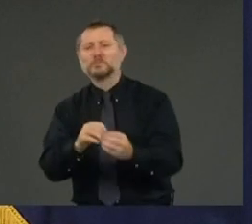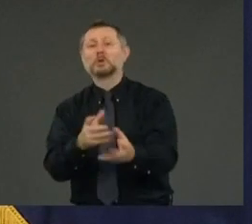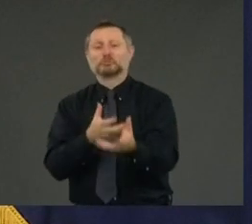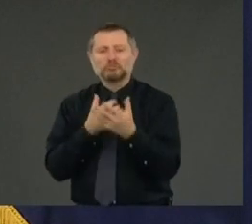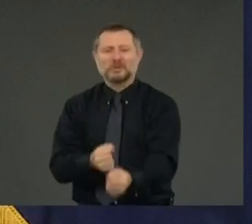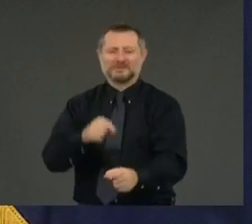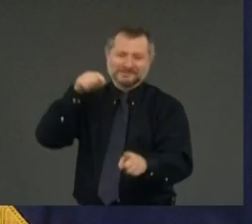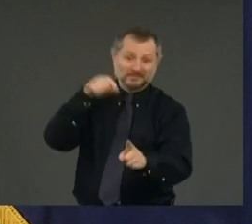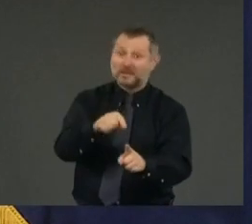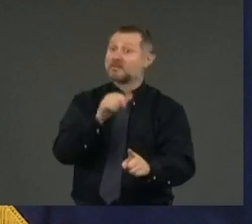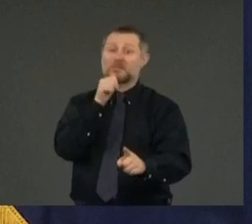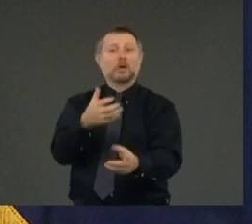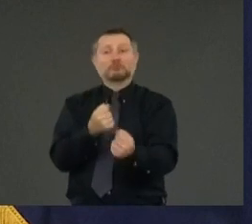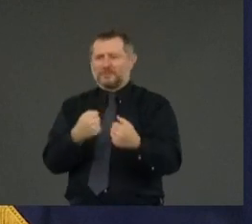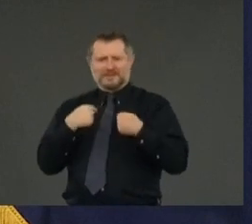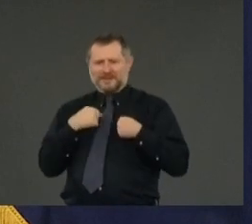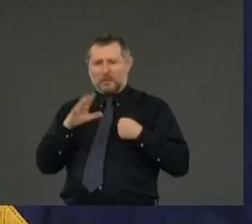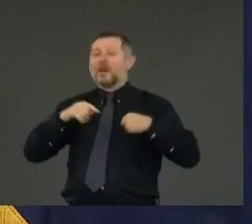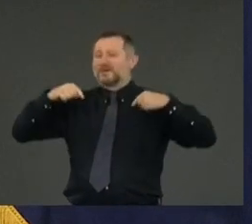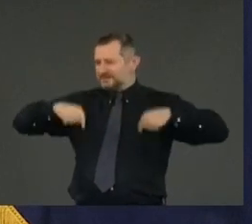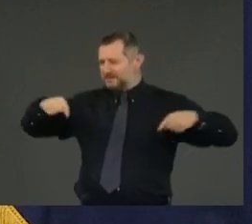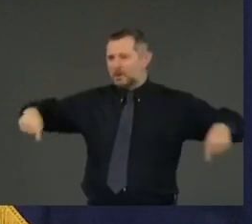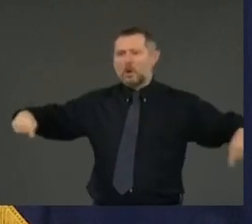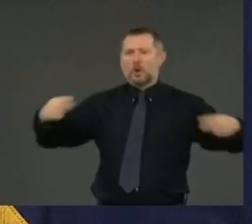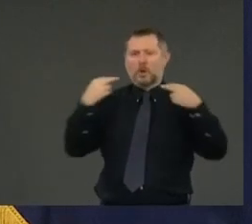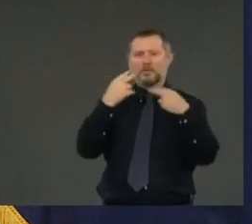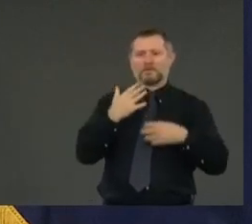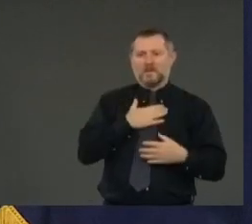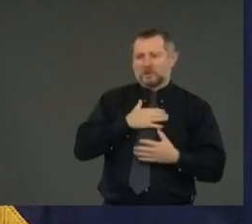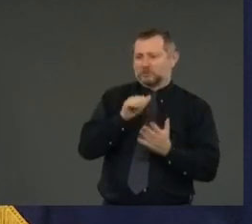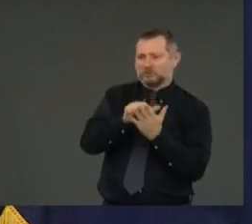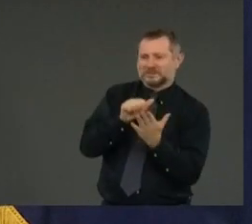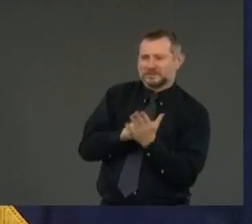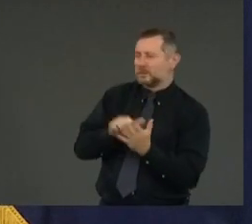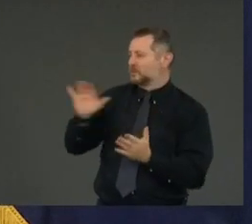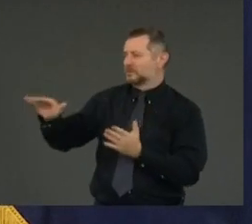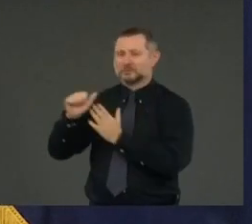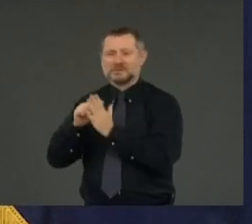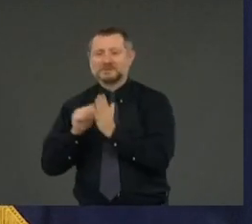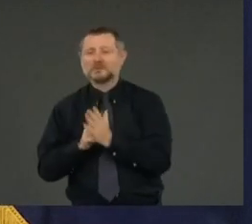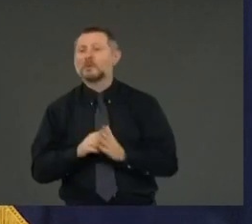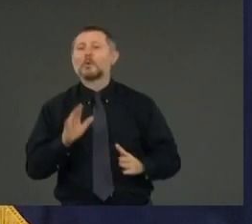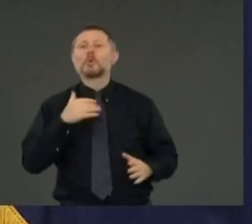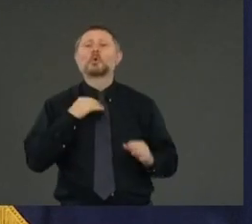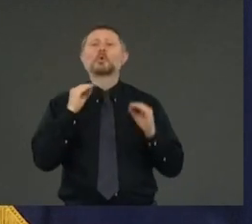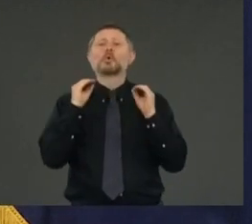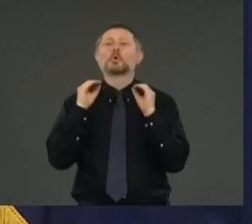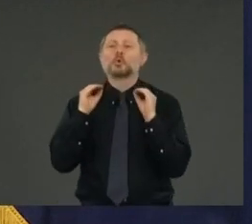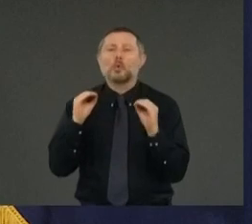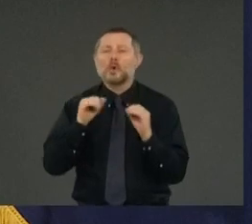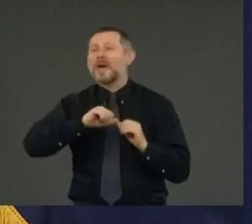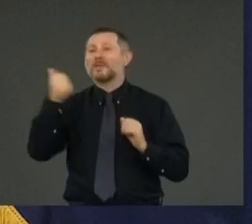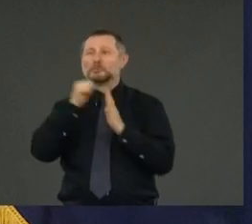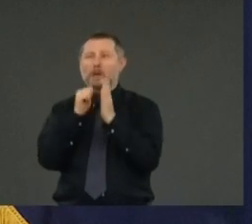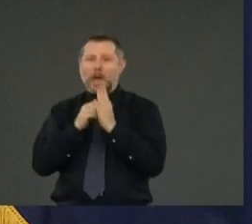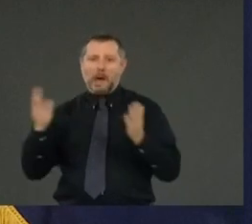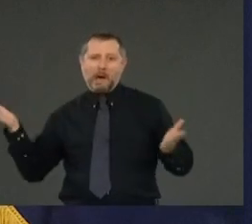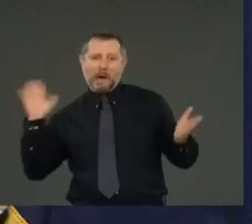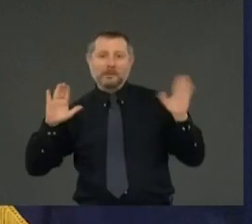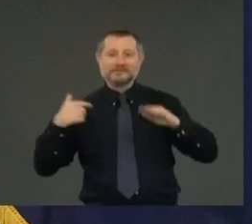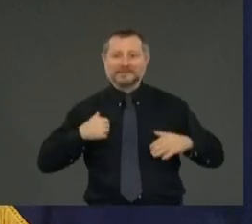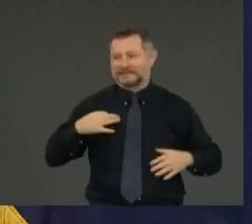politicians because you think they always have their own agenda. I have no other agenda. I'm not running for